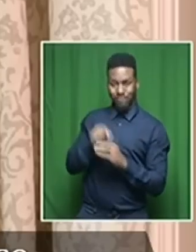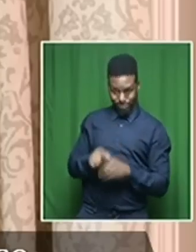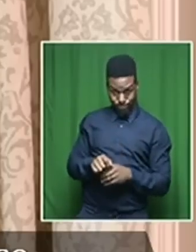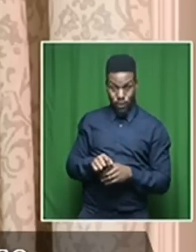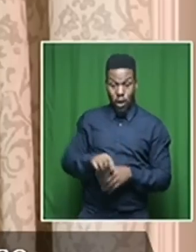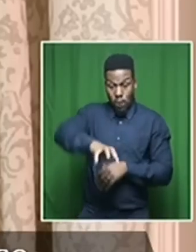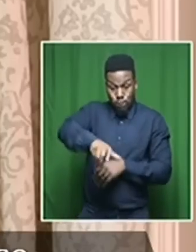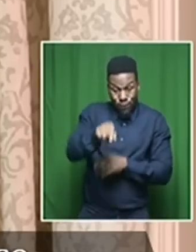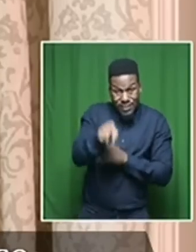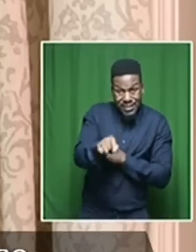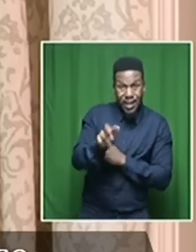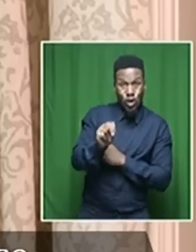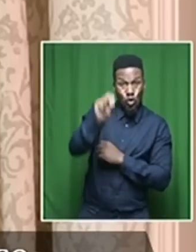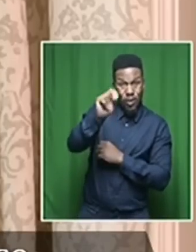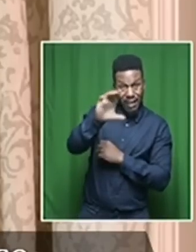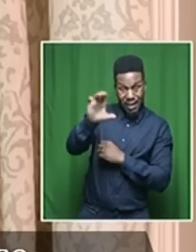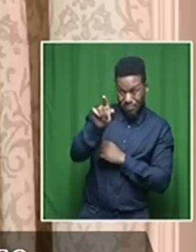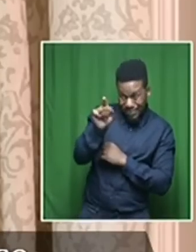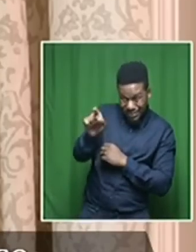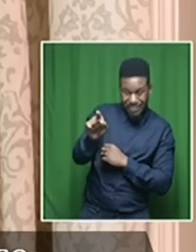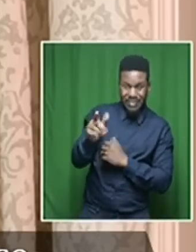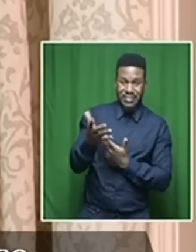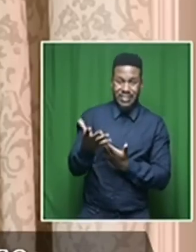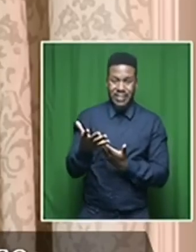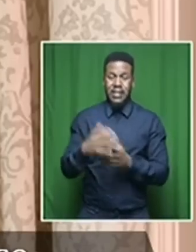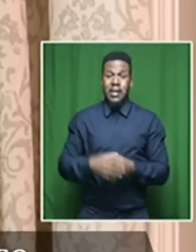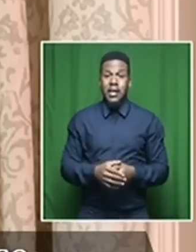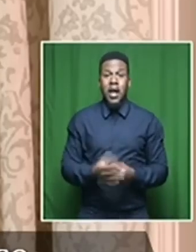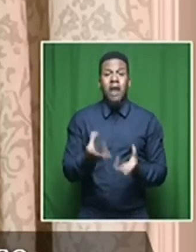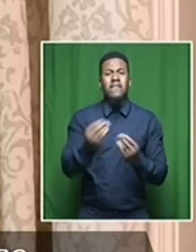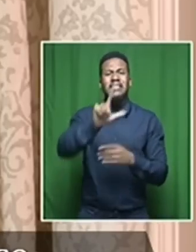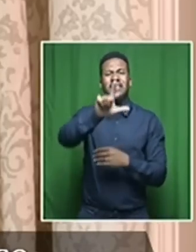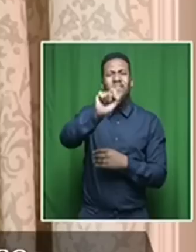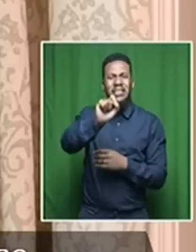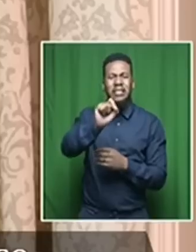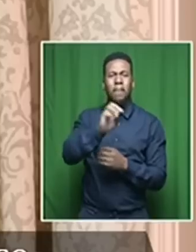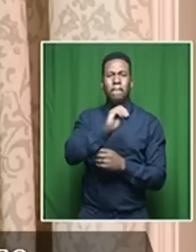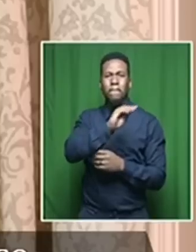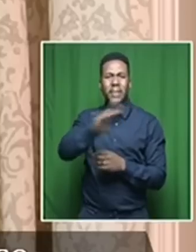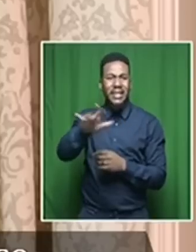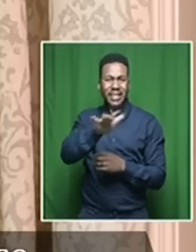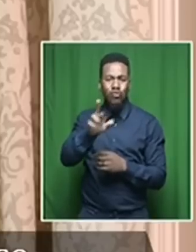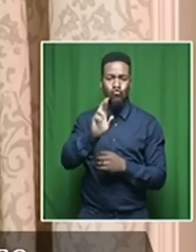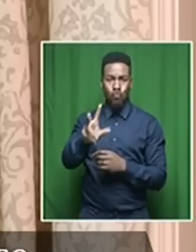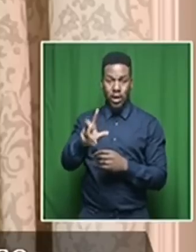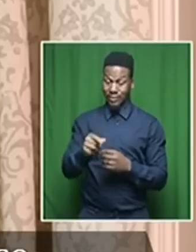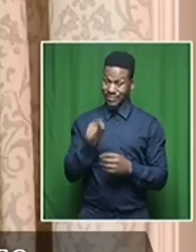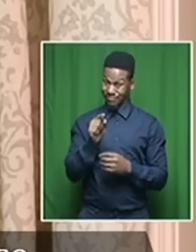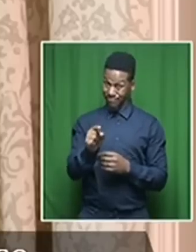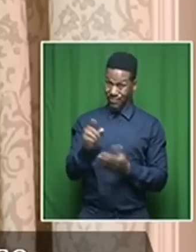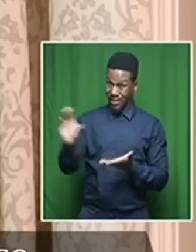seen well over 70 billion rand of investments in renewable energy